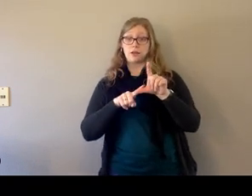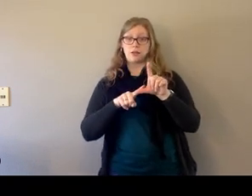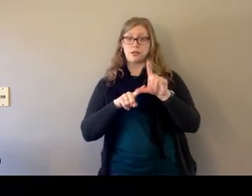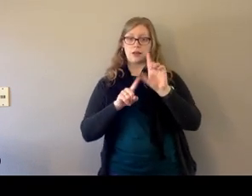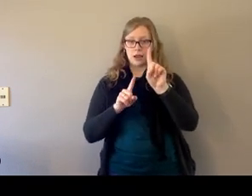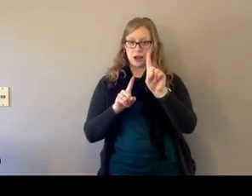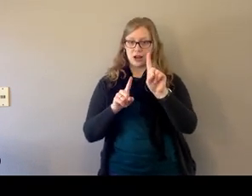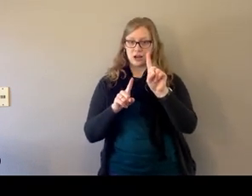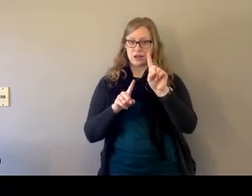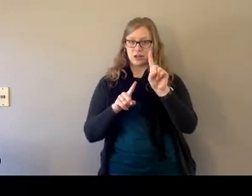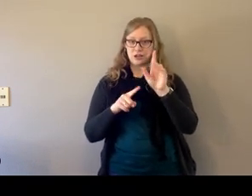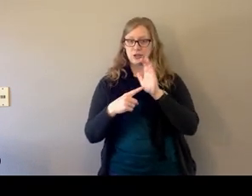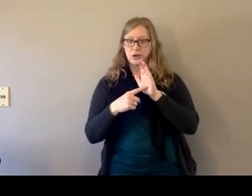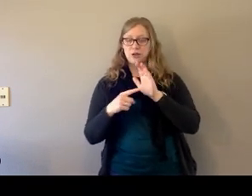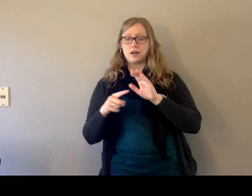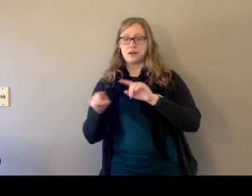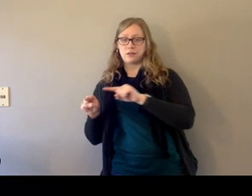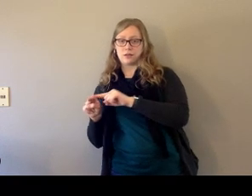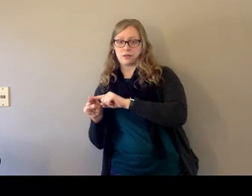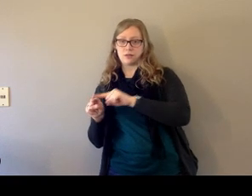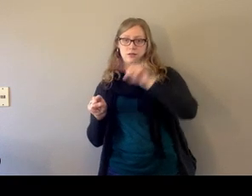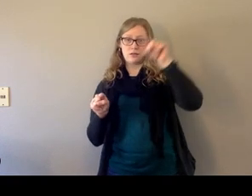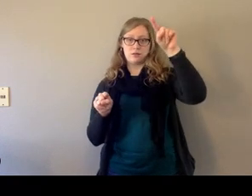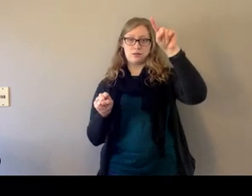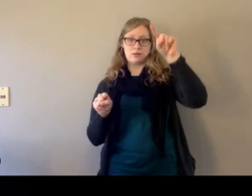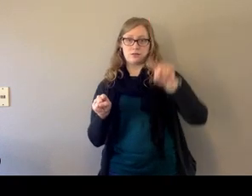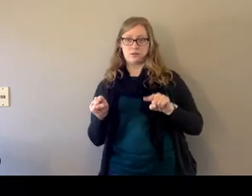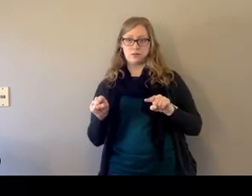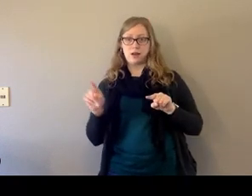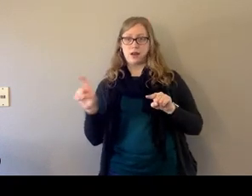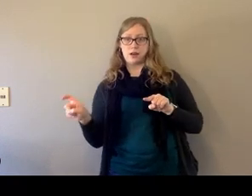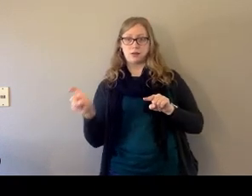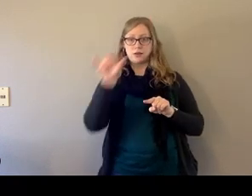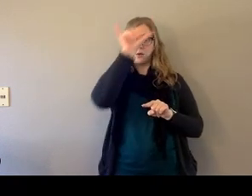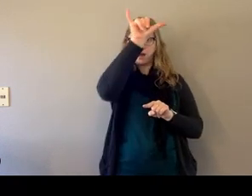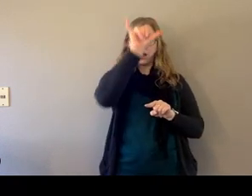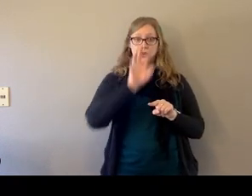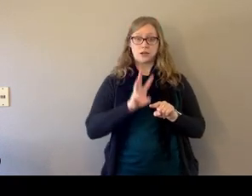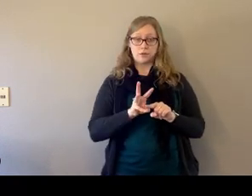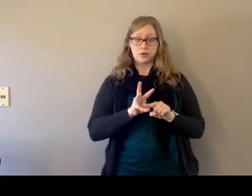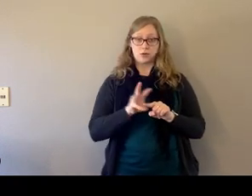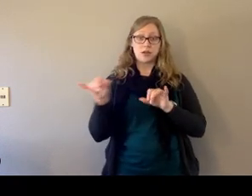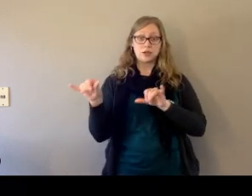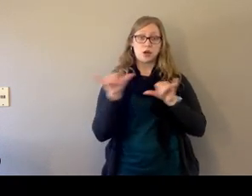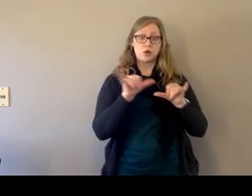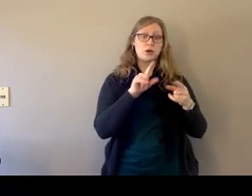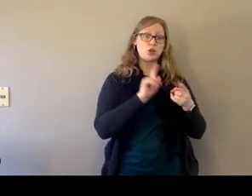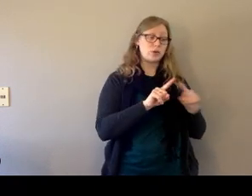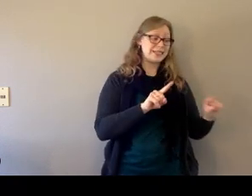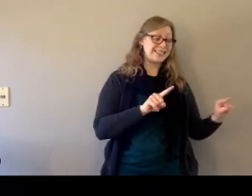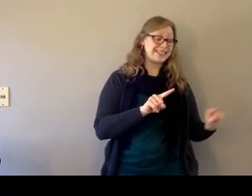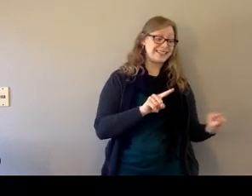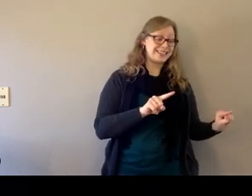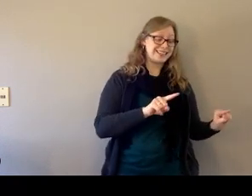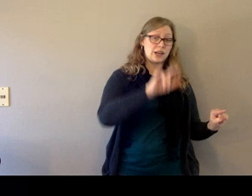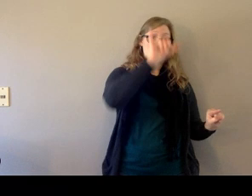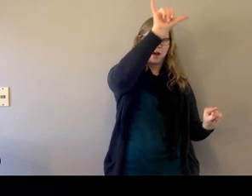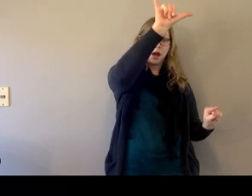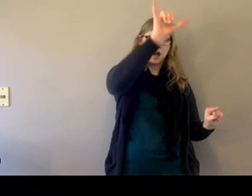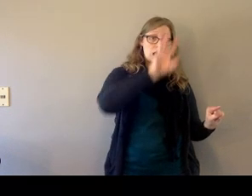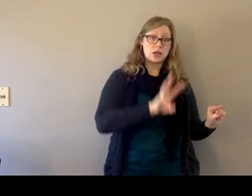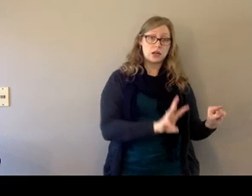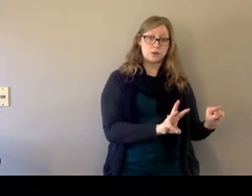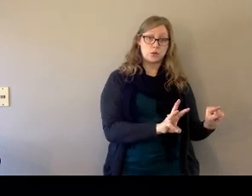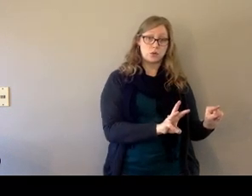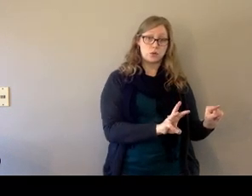angle X, Y, W is congruent to angle Z, Y, W. So I'll just highlight